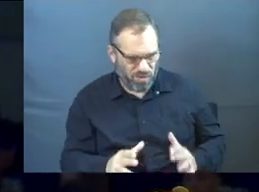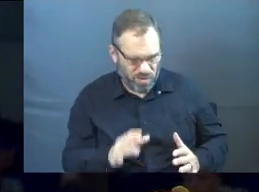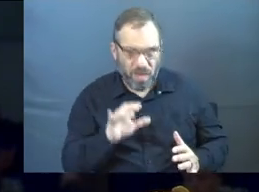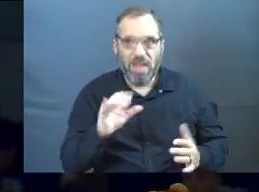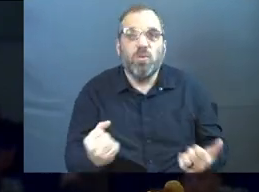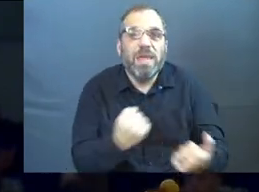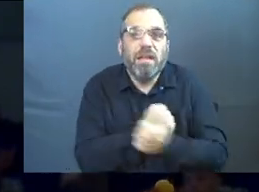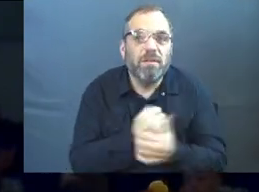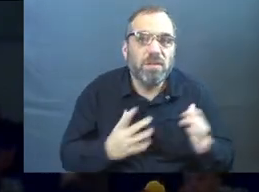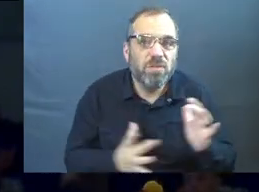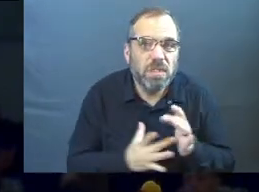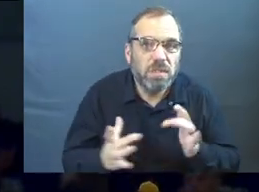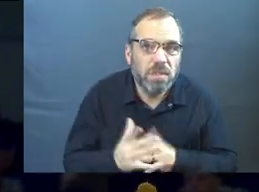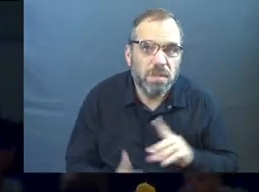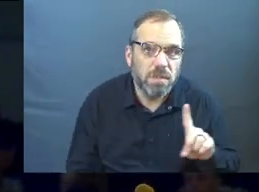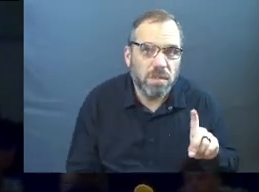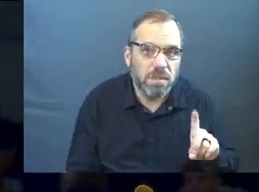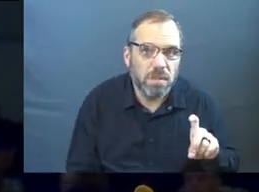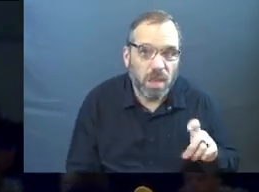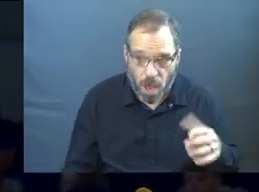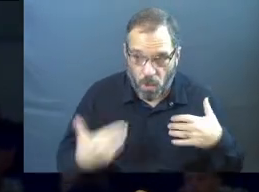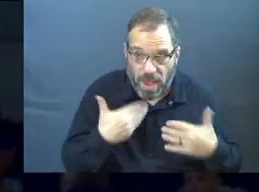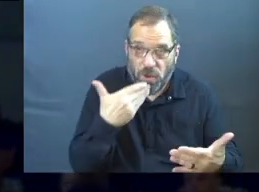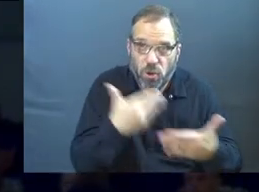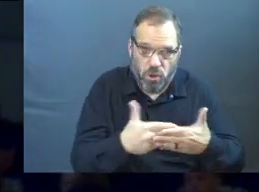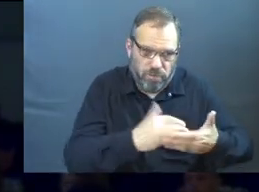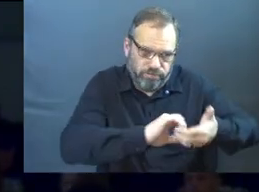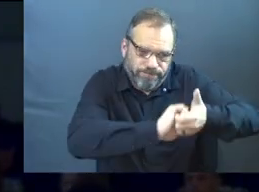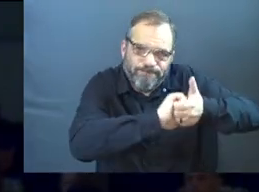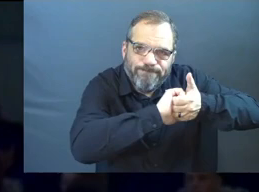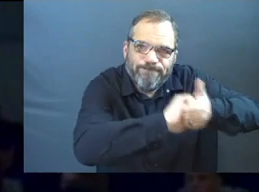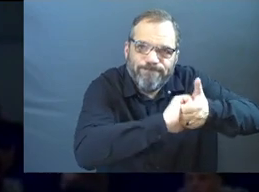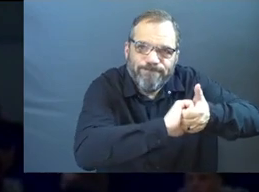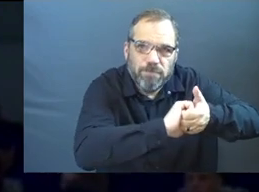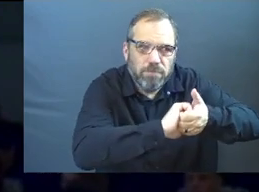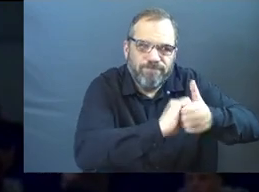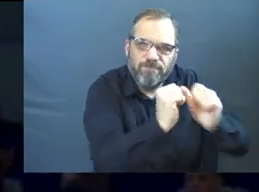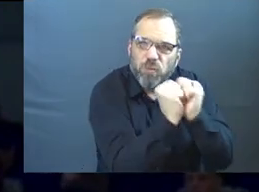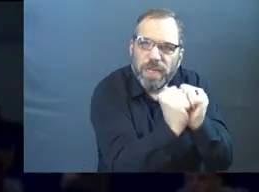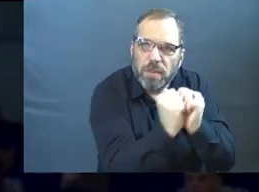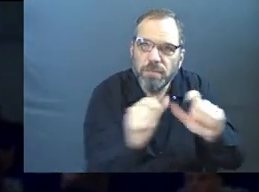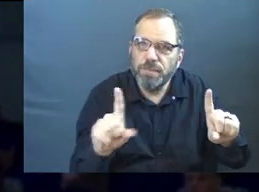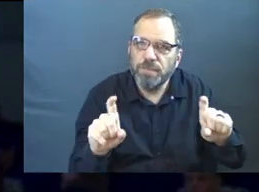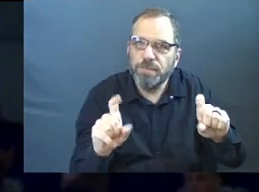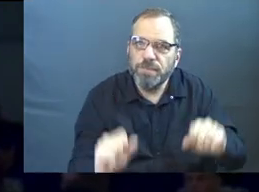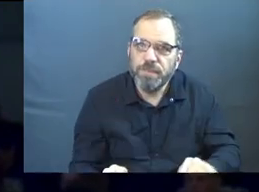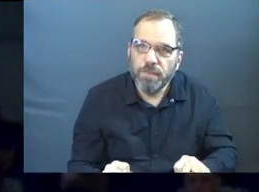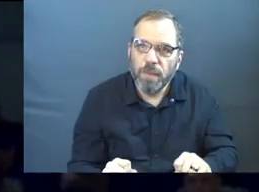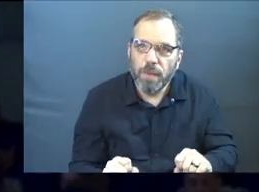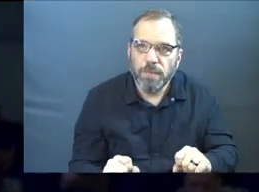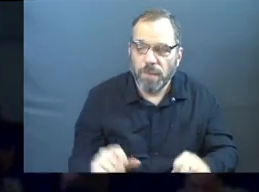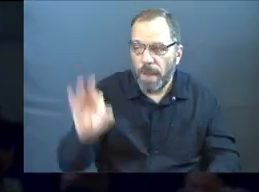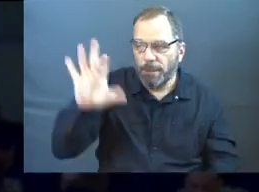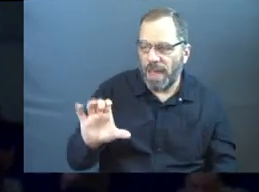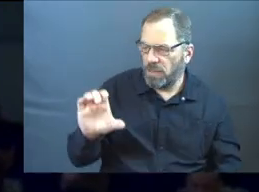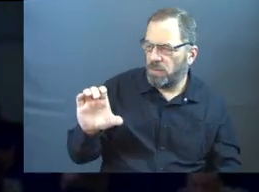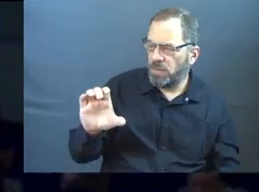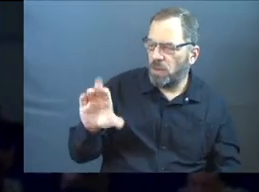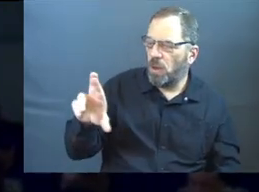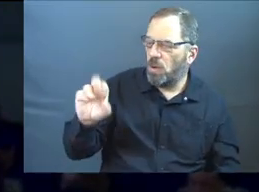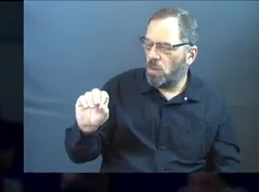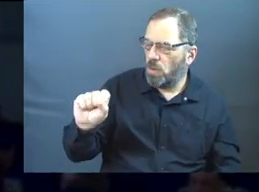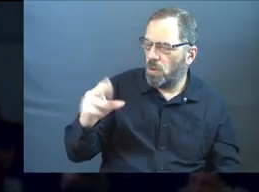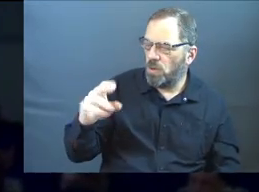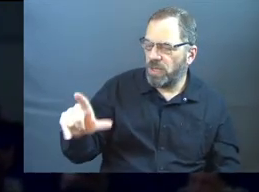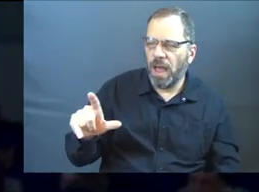Jesus? Are we going to form a good partnership, a healthy partnership together? Pastor Craig Rochelle has